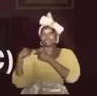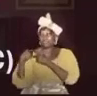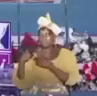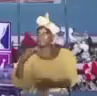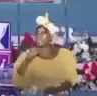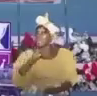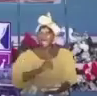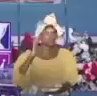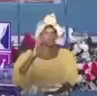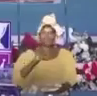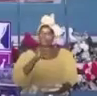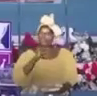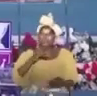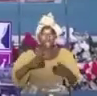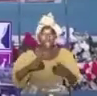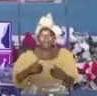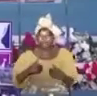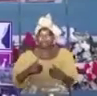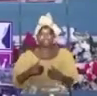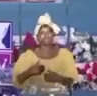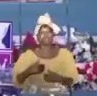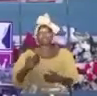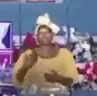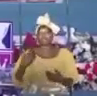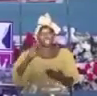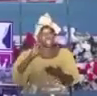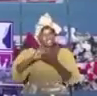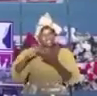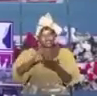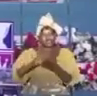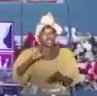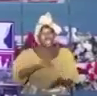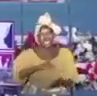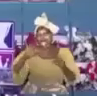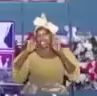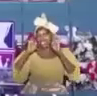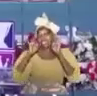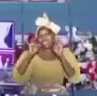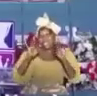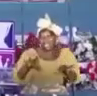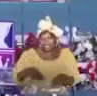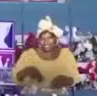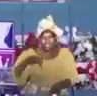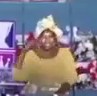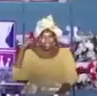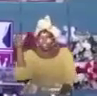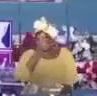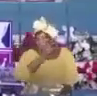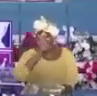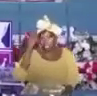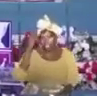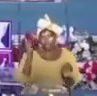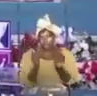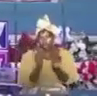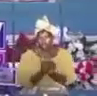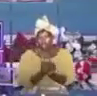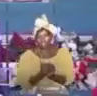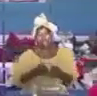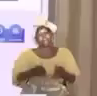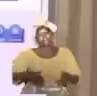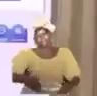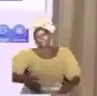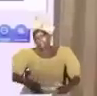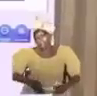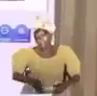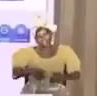no excuse. I hate ignorance with passion. And I am ever open to know the areas where I am